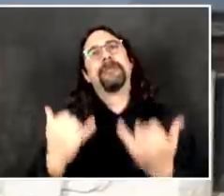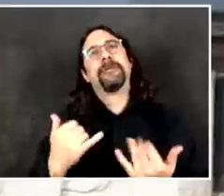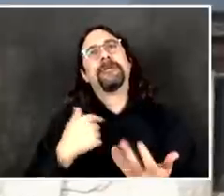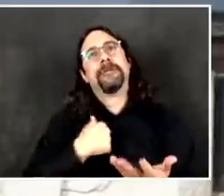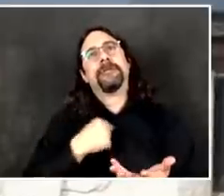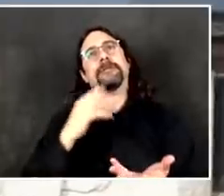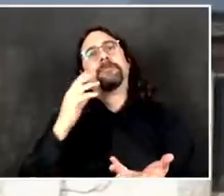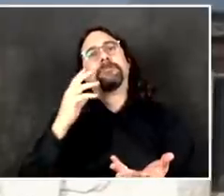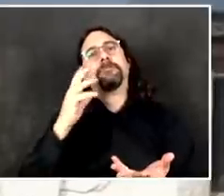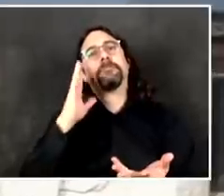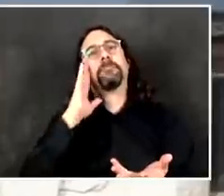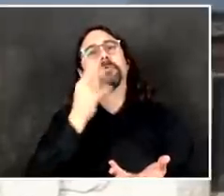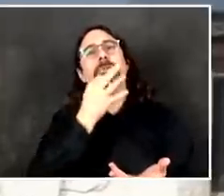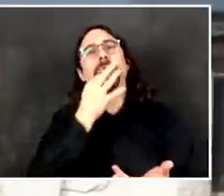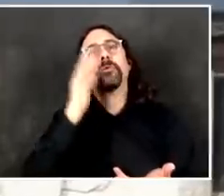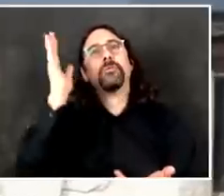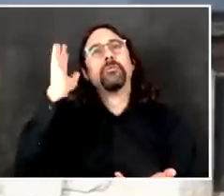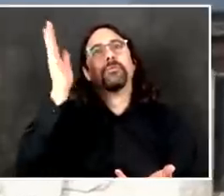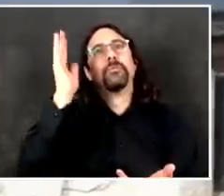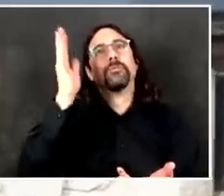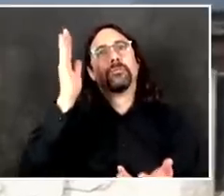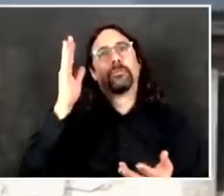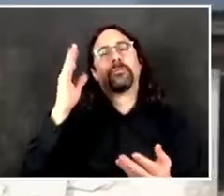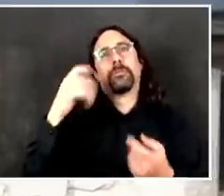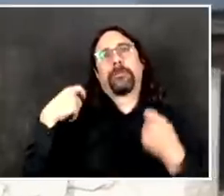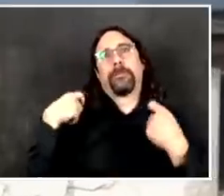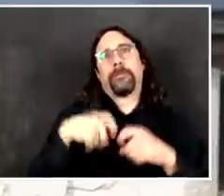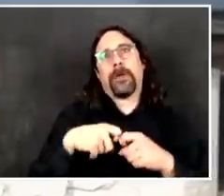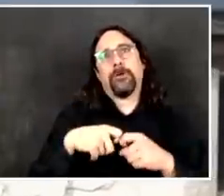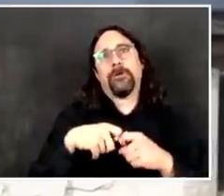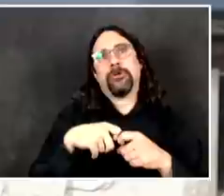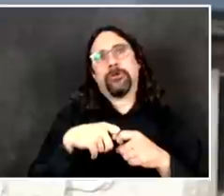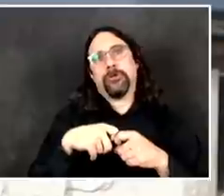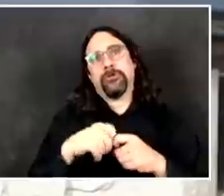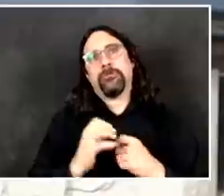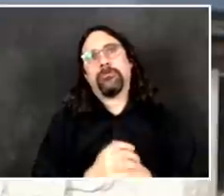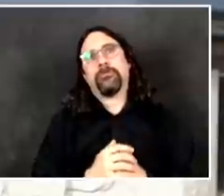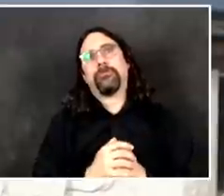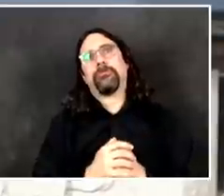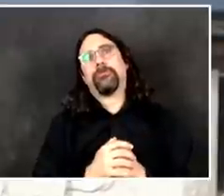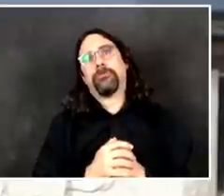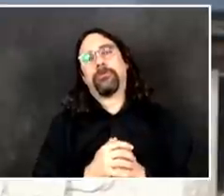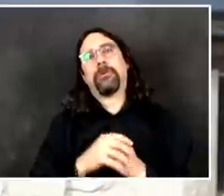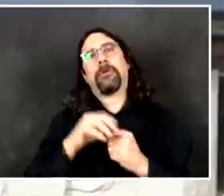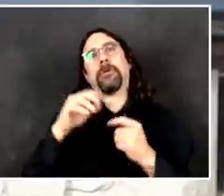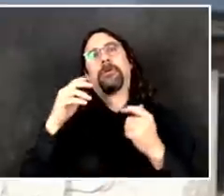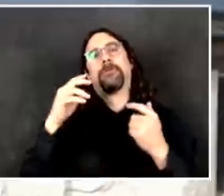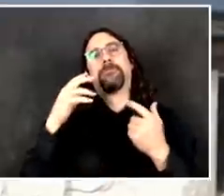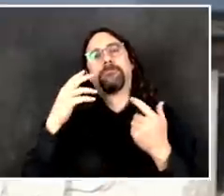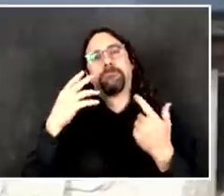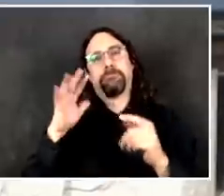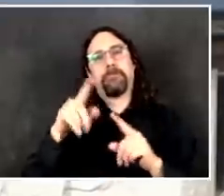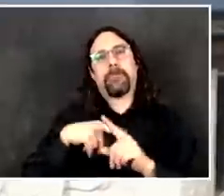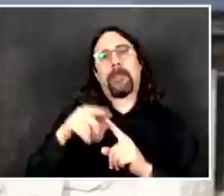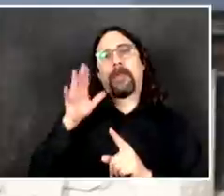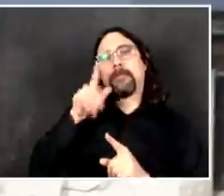great ventilator effort, Scott Cohen, and he's going to talk about how this amazing effort came together.